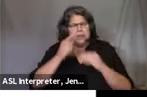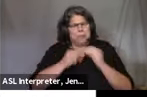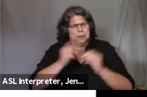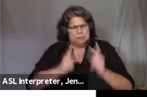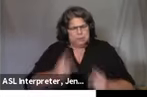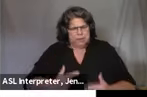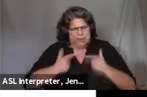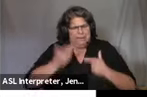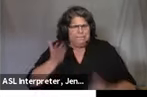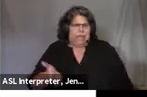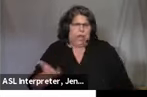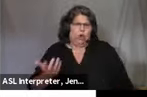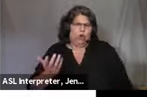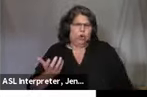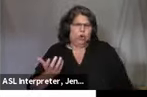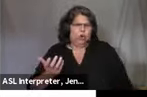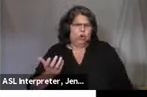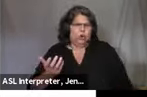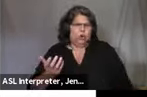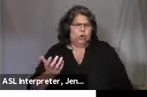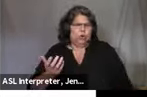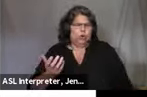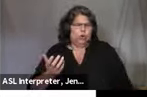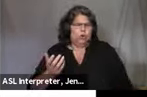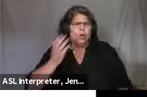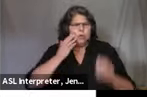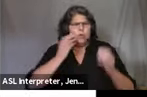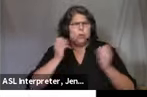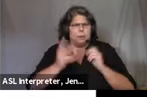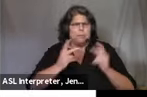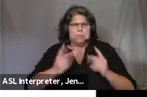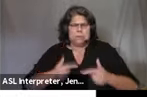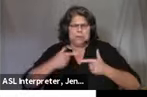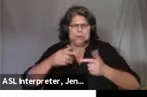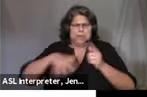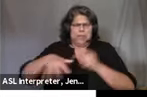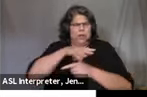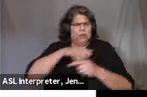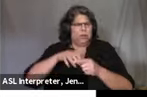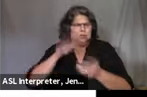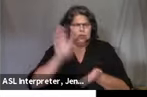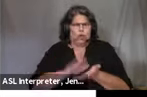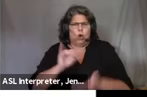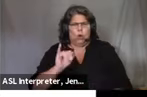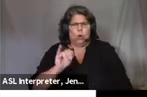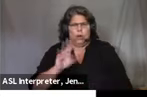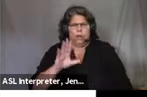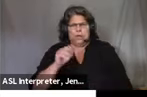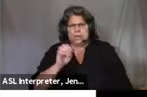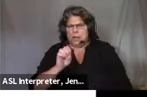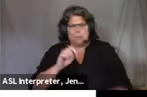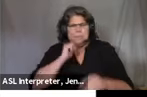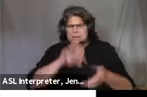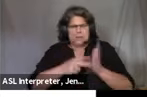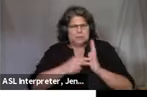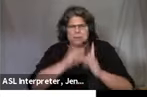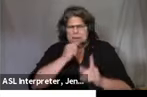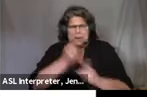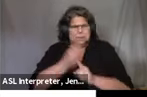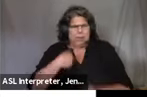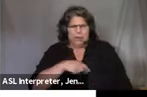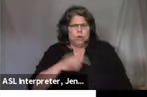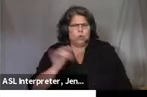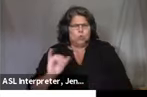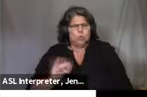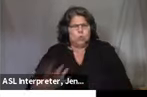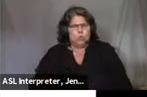consideration. I realize a lot of the housing around here is low income, but it doesn't mean that it doesn't affect us as well, having,